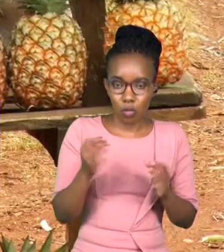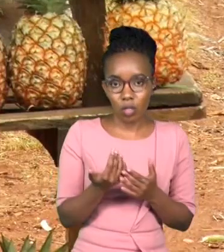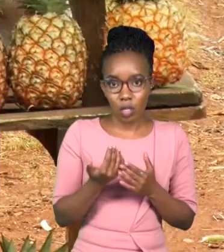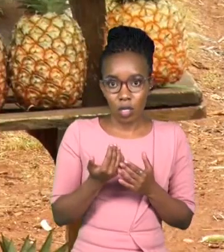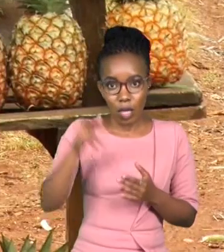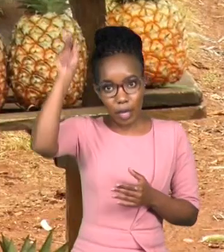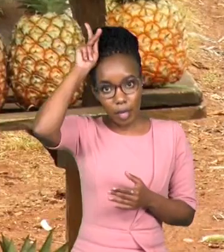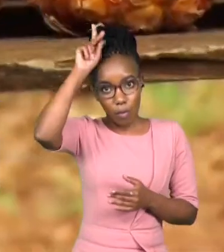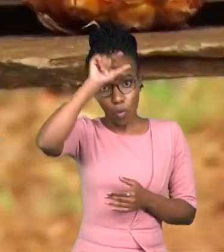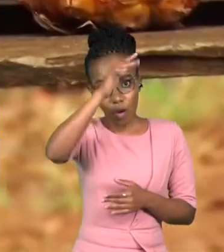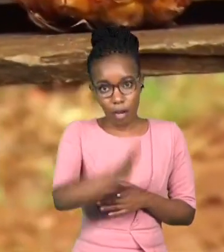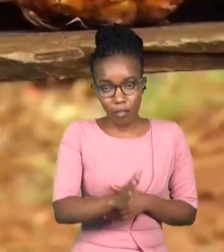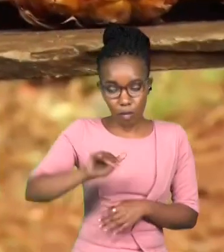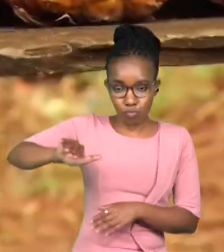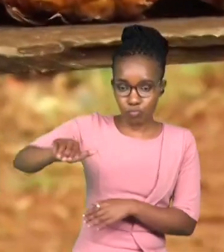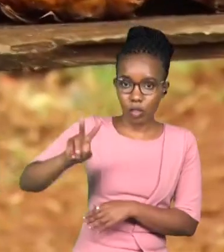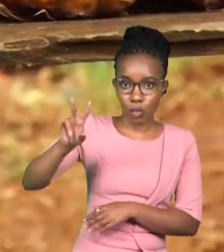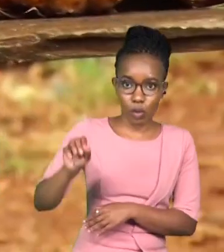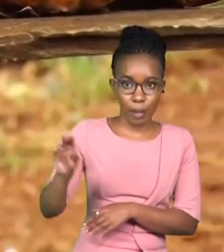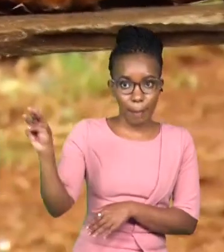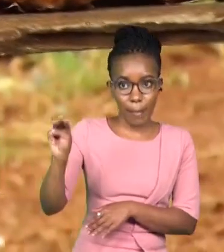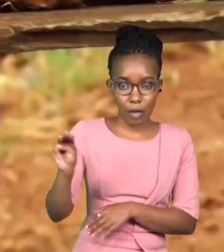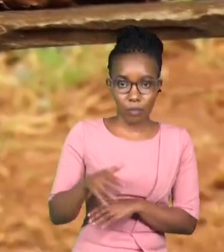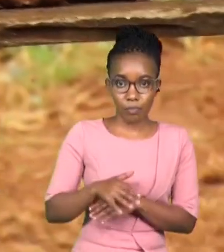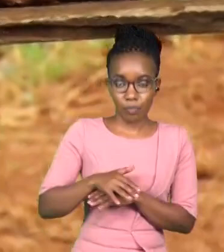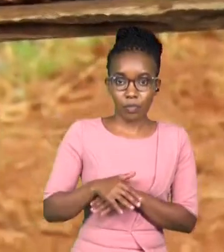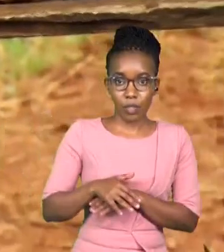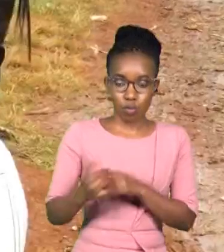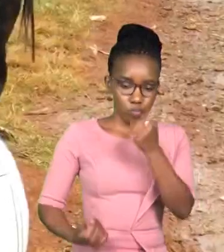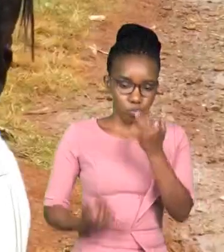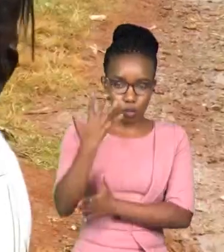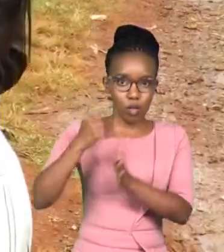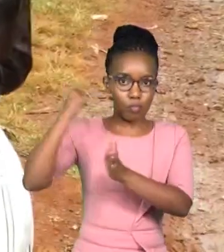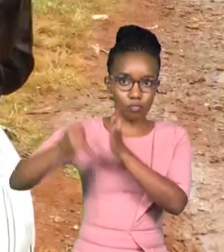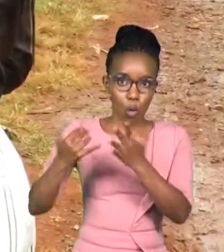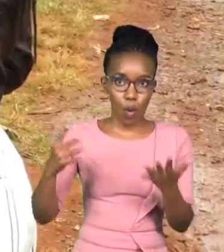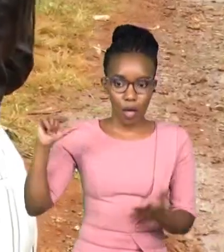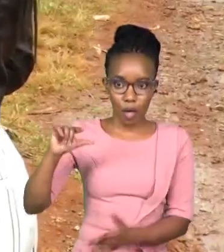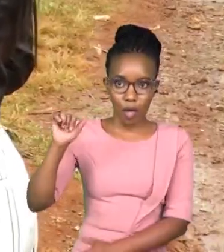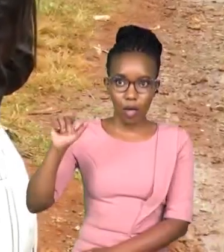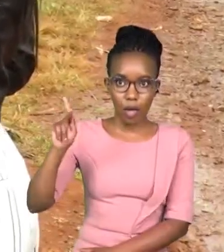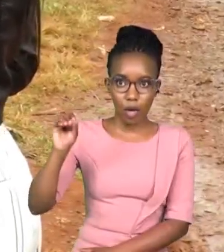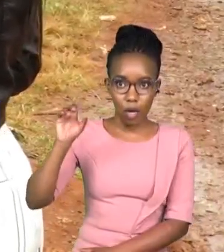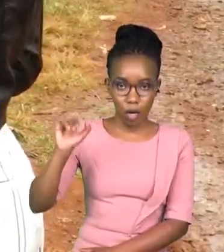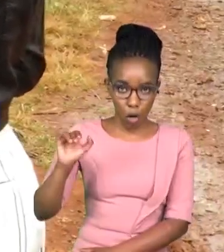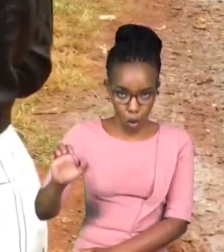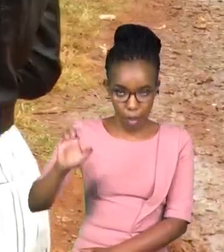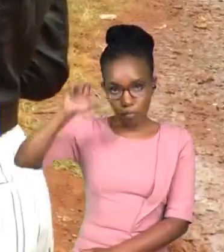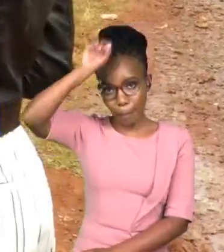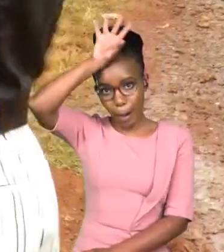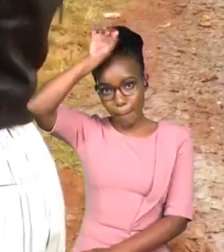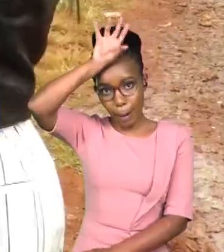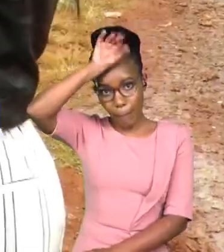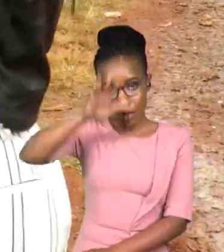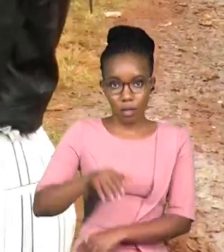Governor James Nyoro says he has set aside 20 million shillings for the establishment of the factory at Gakoe area, where pineapple farming is prominent.